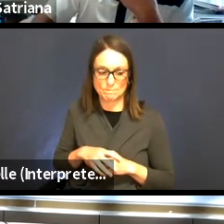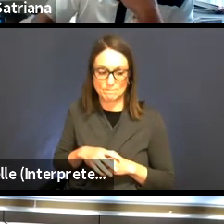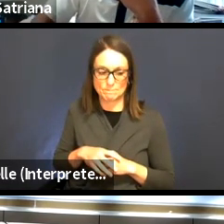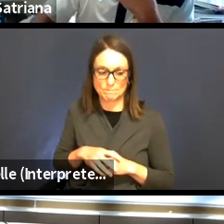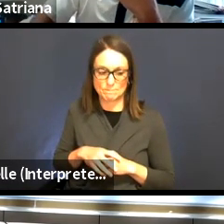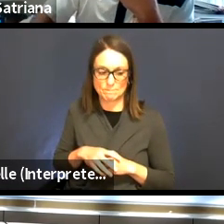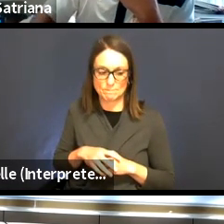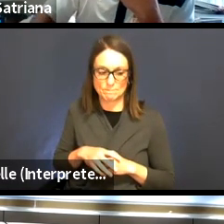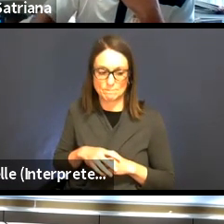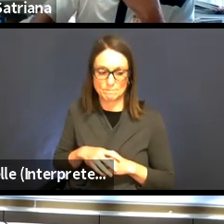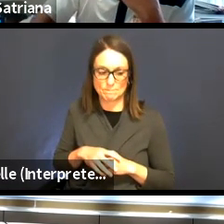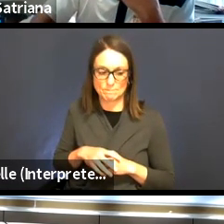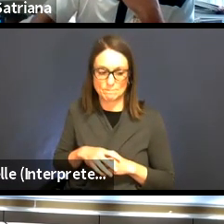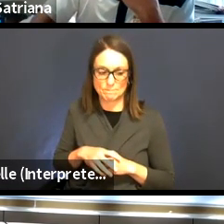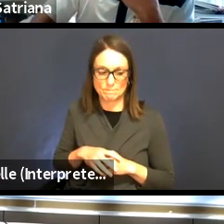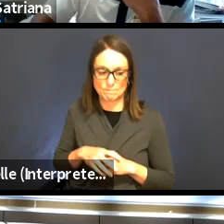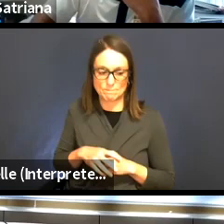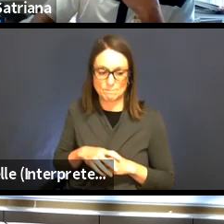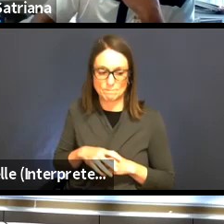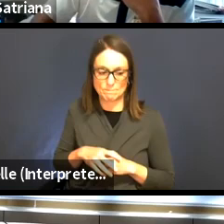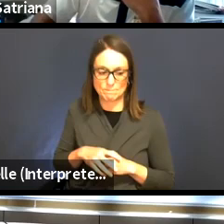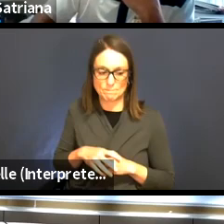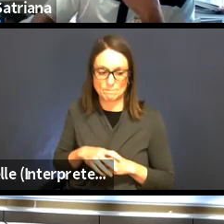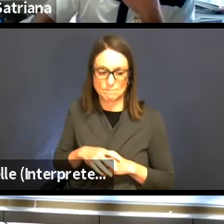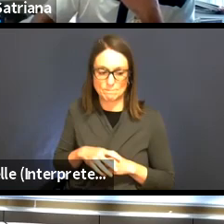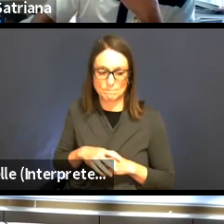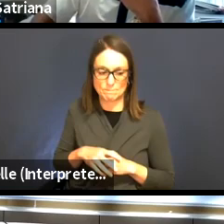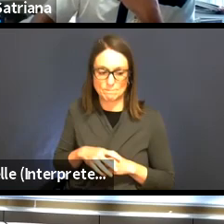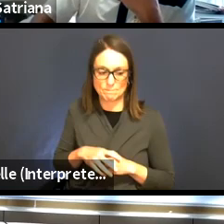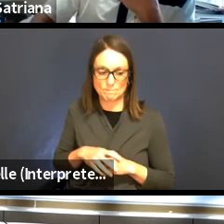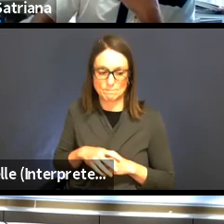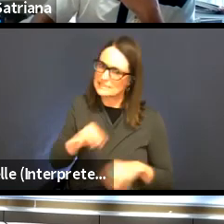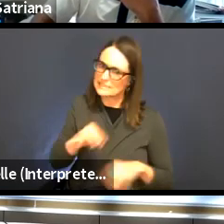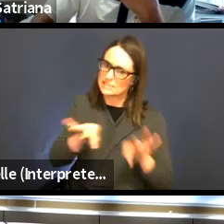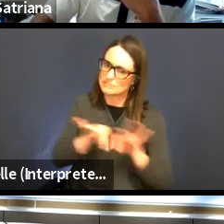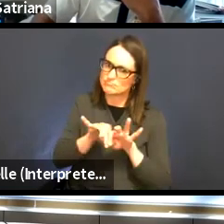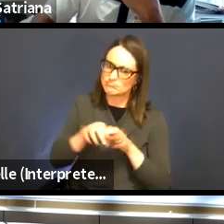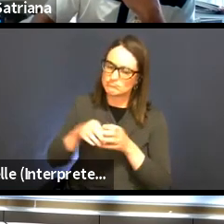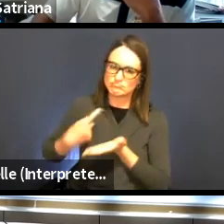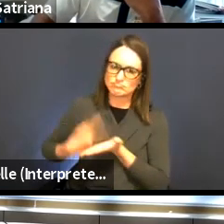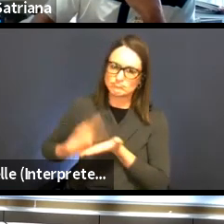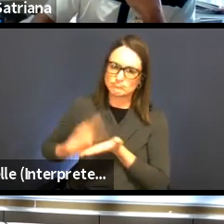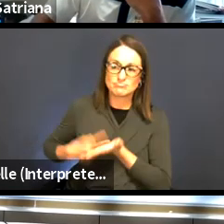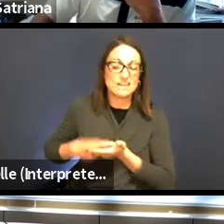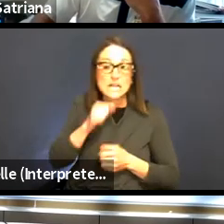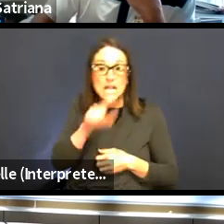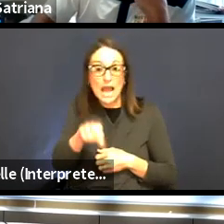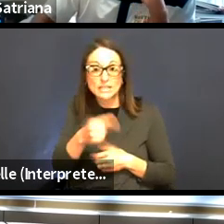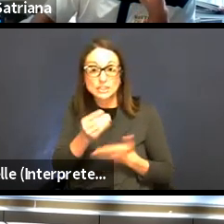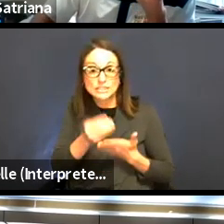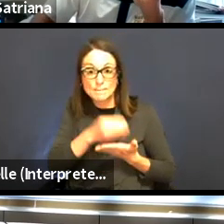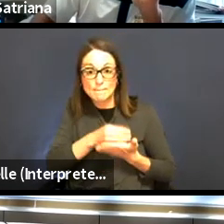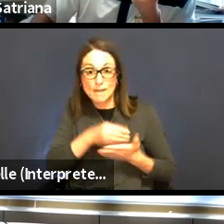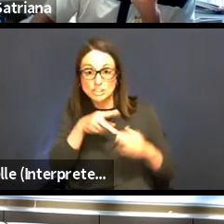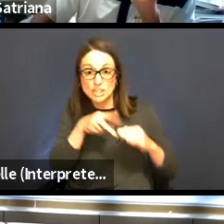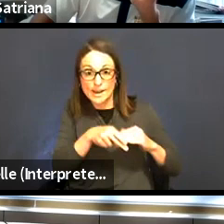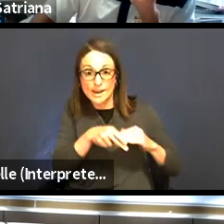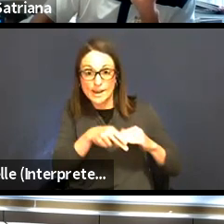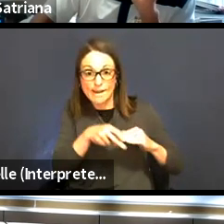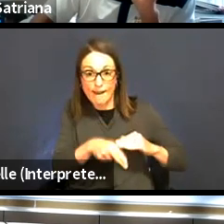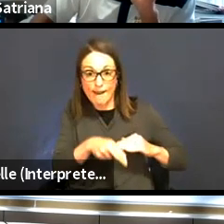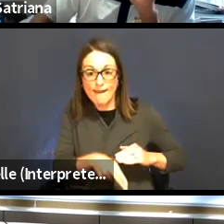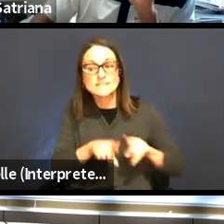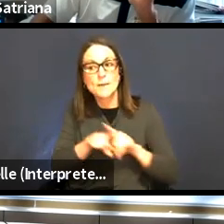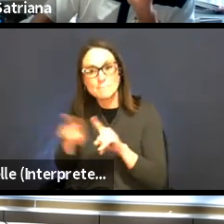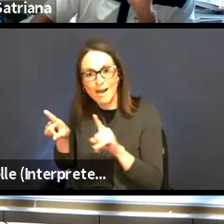a few conversations about the importance of not just making budget cuts, but sort of planning for redesigning the